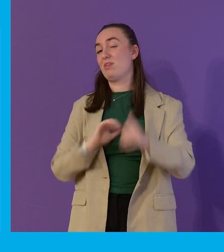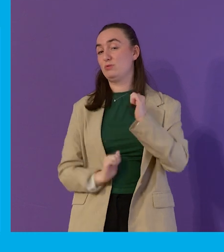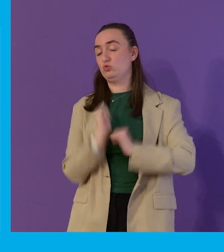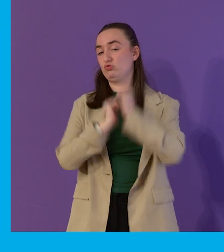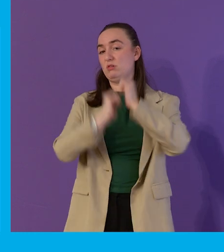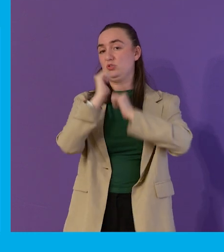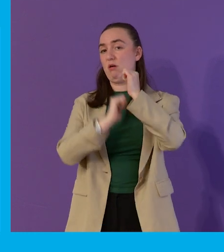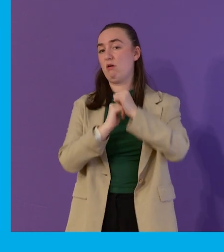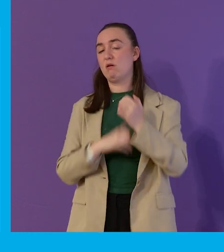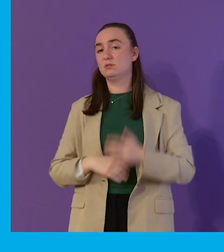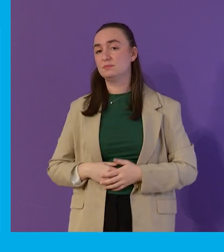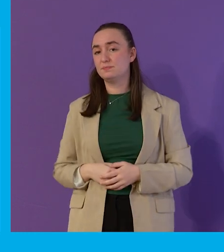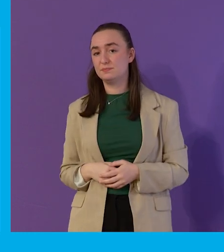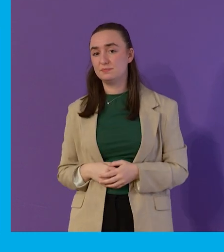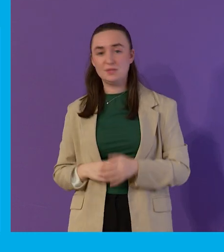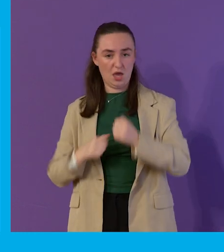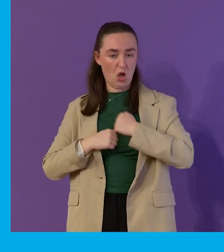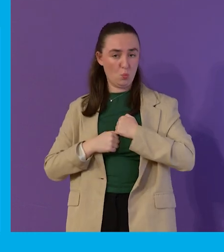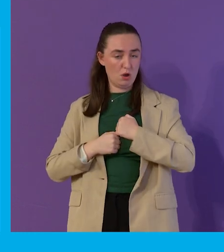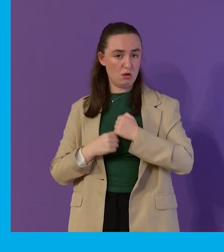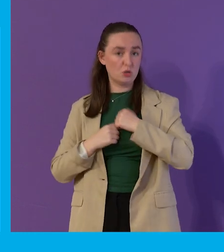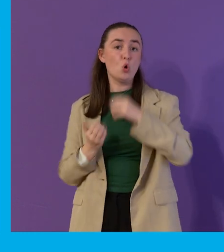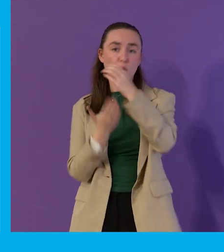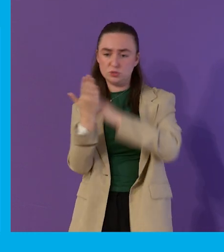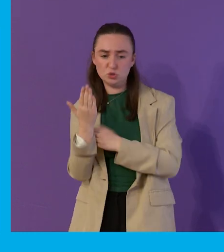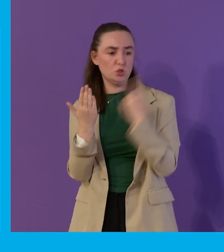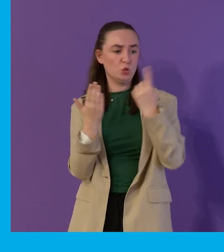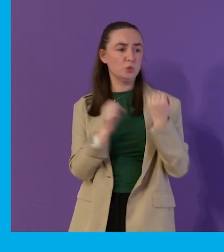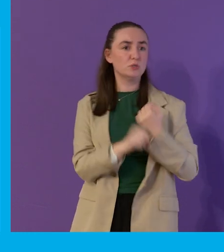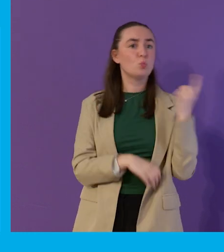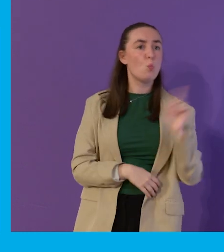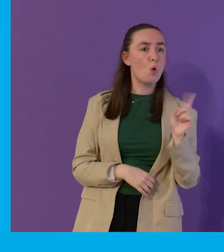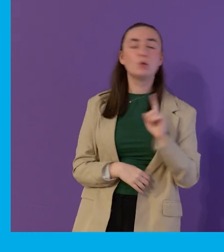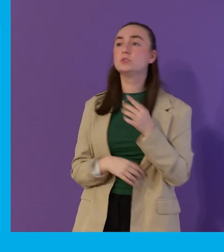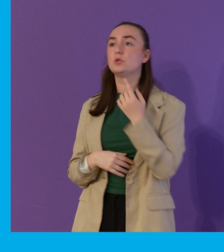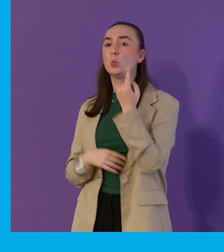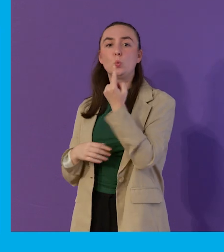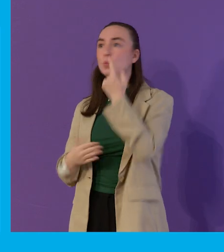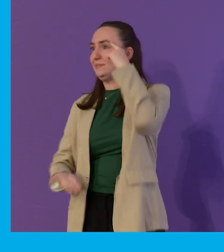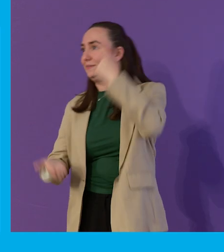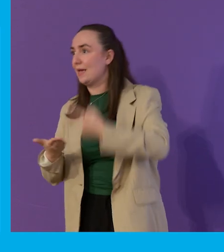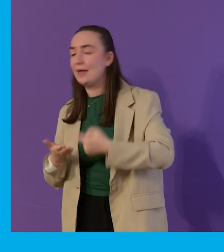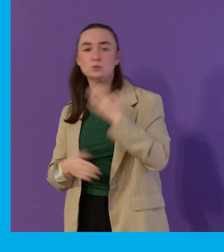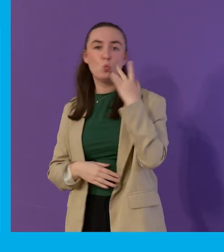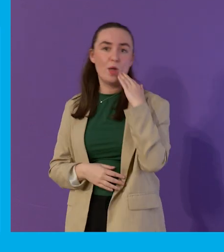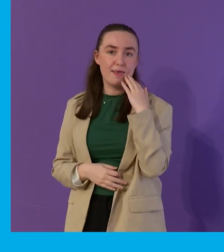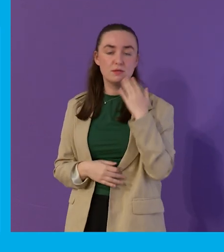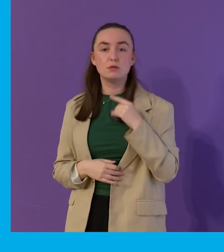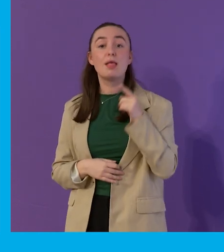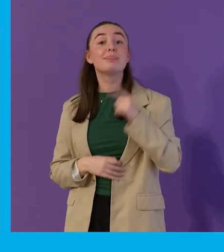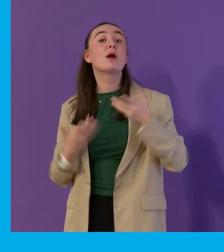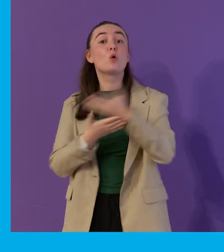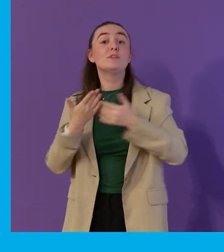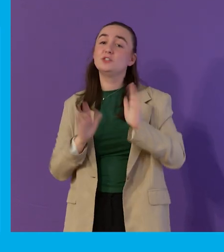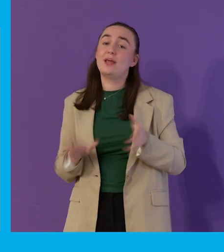of the state, our constitution, who does what, where decisions are made. That's what, you know, that conversation